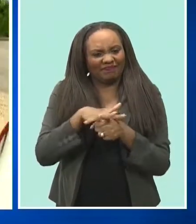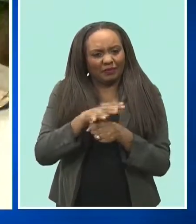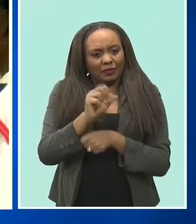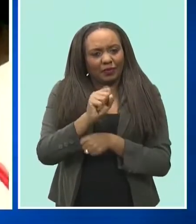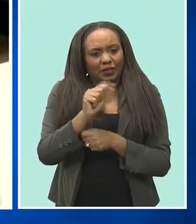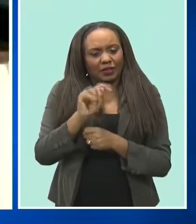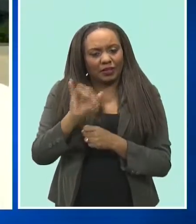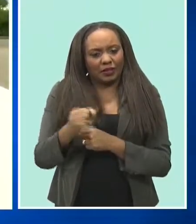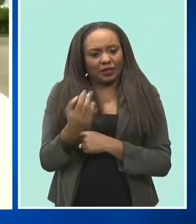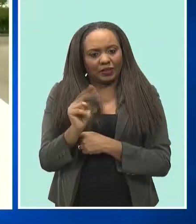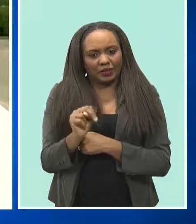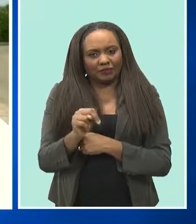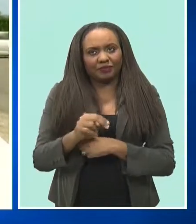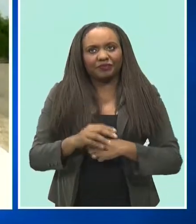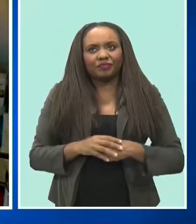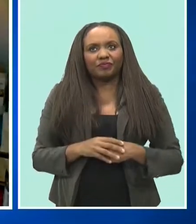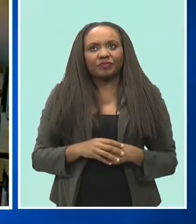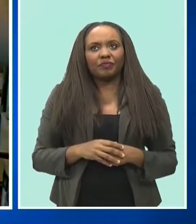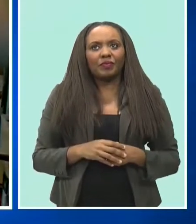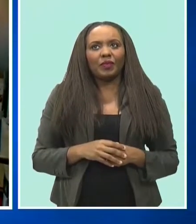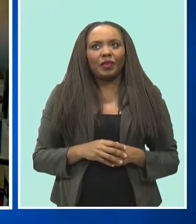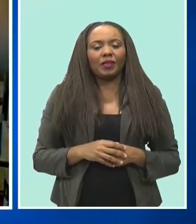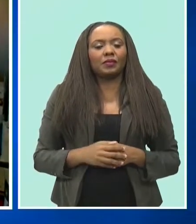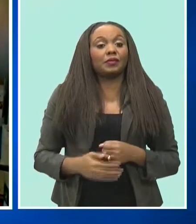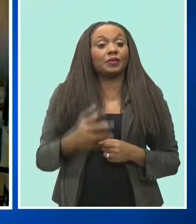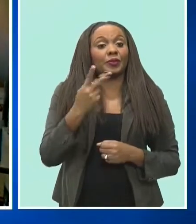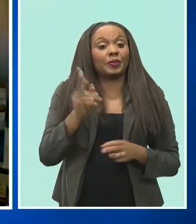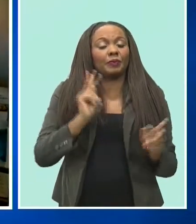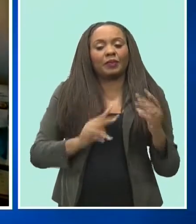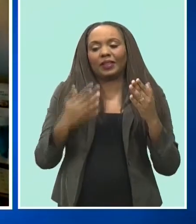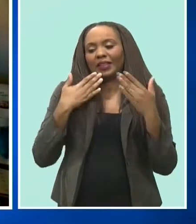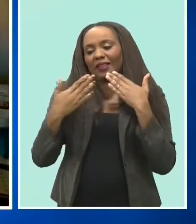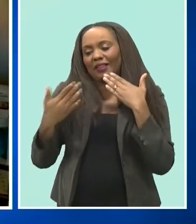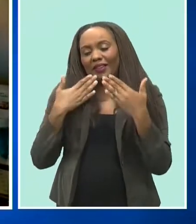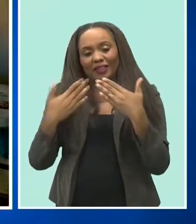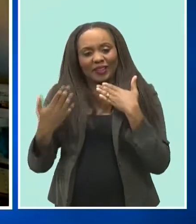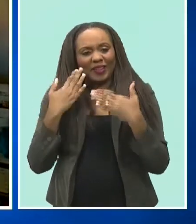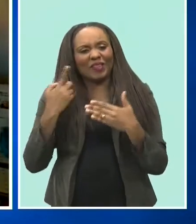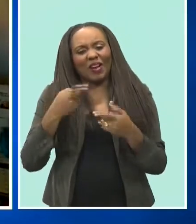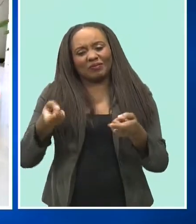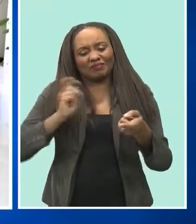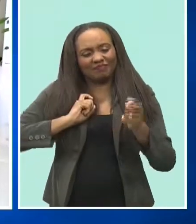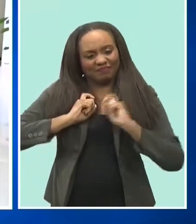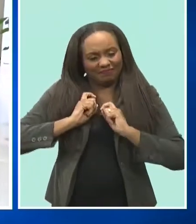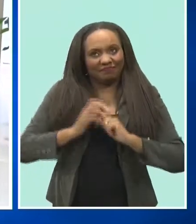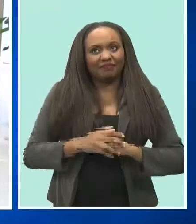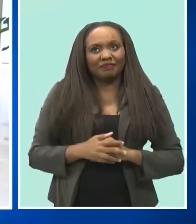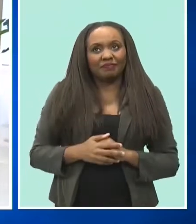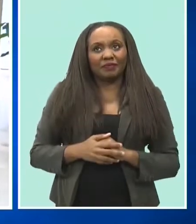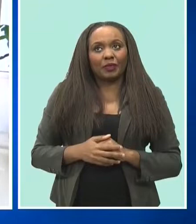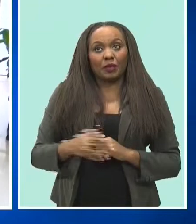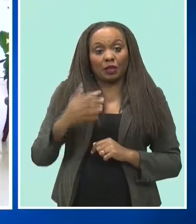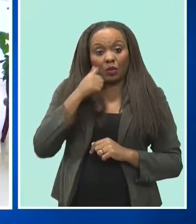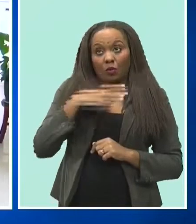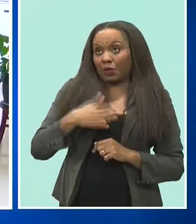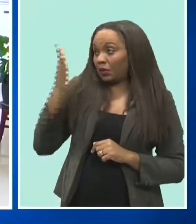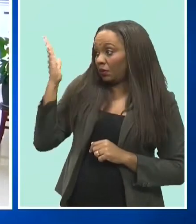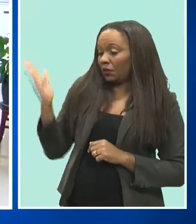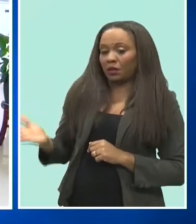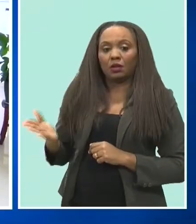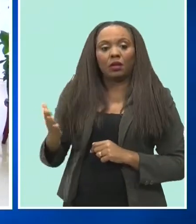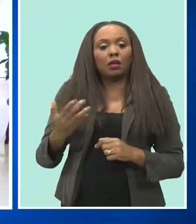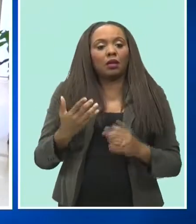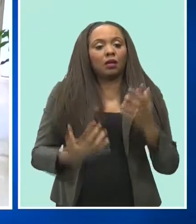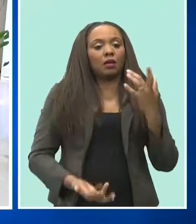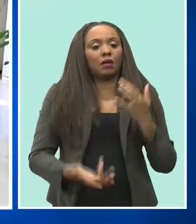area. Winfield Ford and Shanika Reese thanked the officers for their generosity. Reese, who lost her home to fire, admits